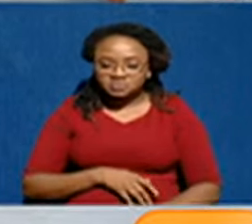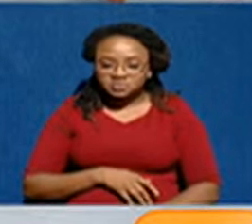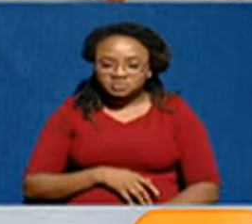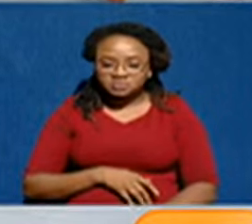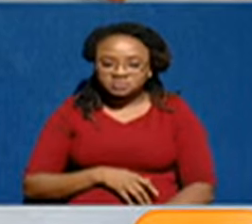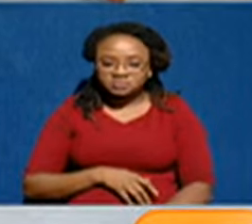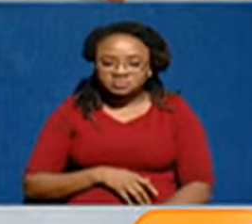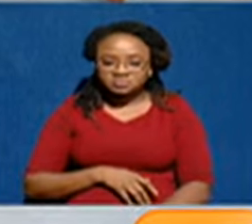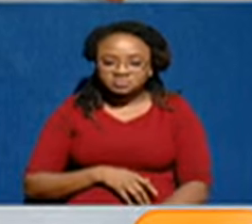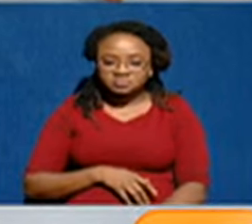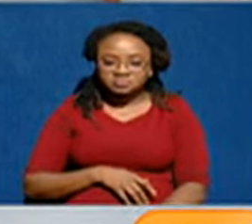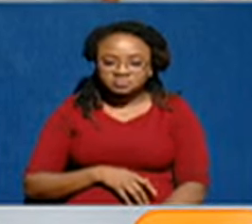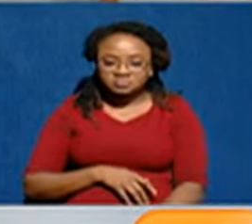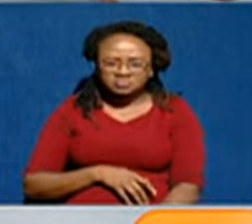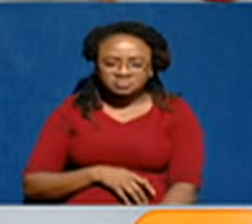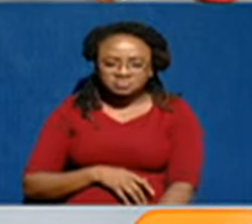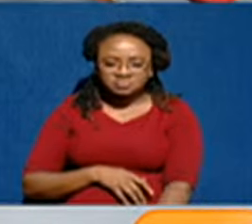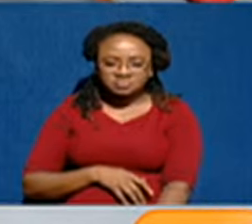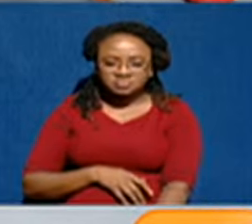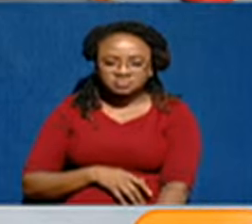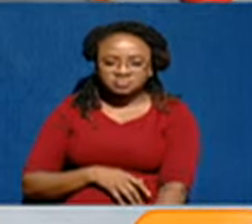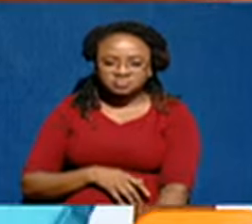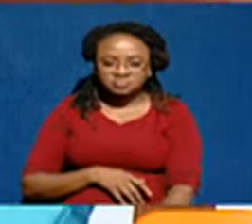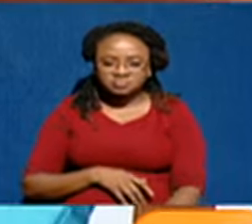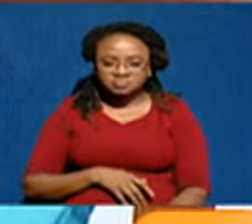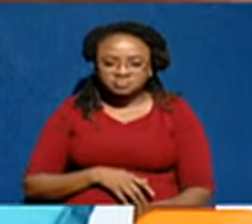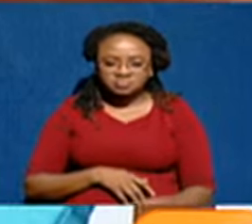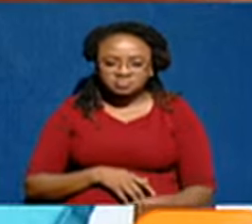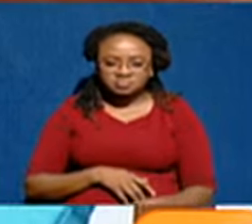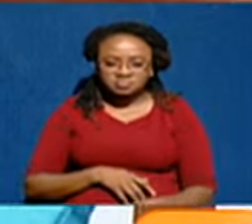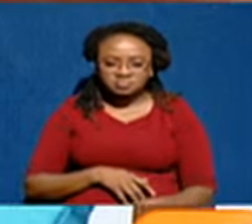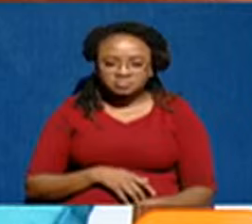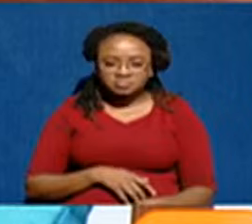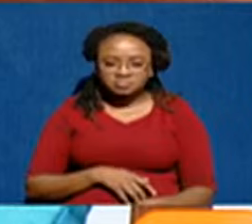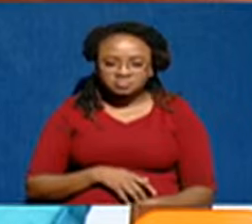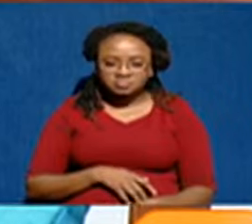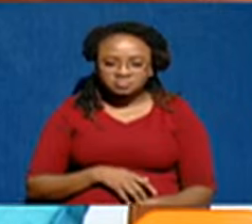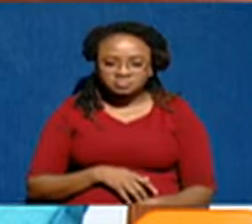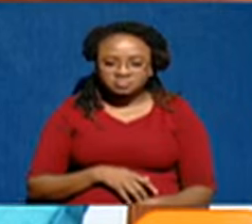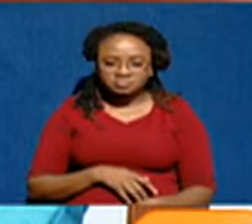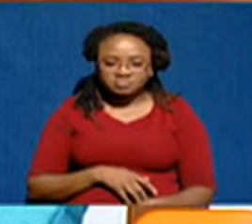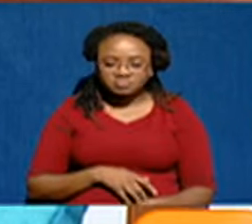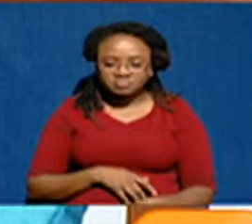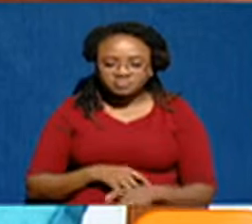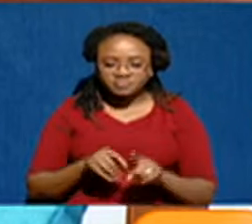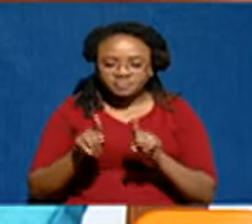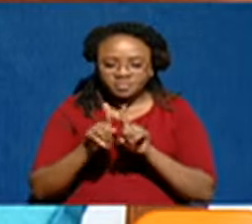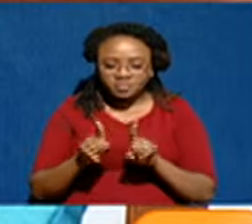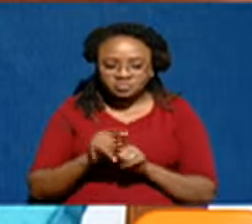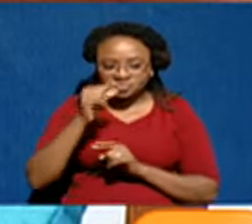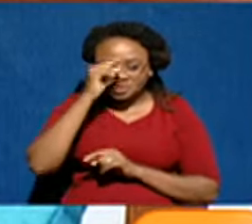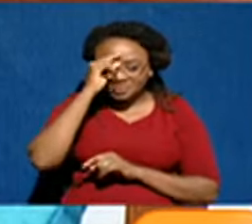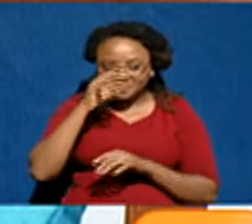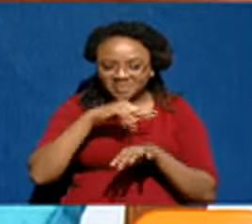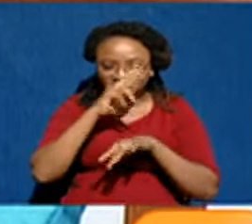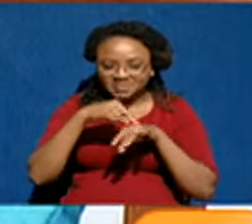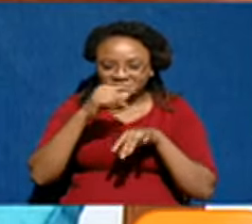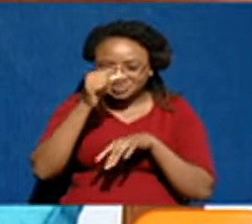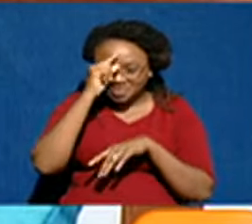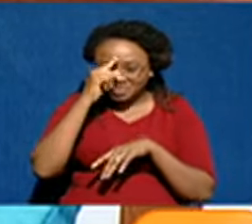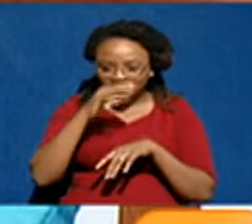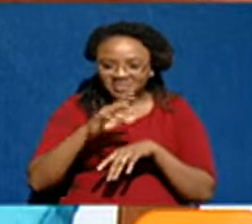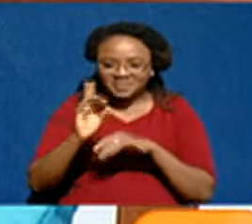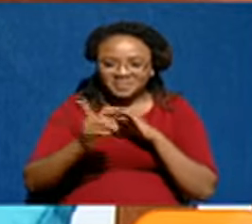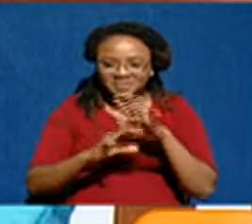I've already said, first is the recognition agreement. We are not going back to job till the government, the national government, that is the Minister of Health, and the